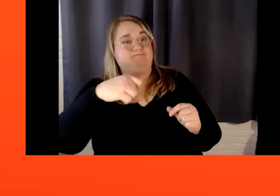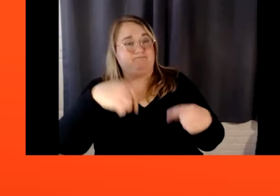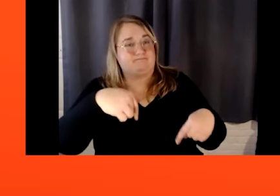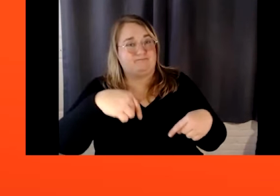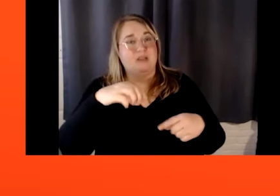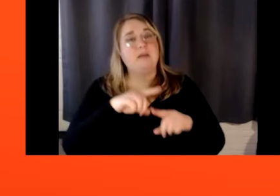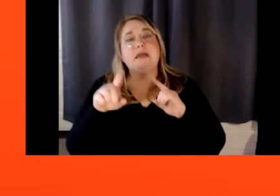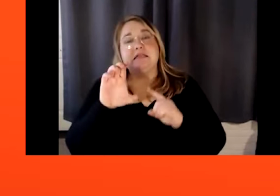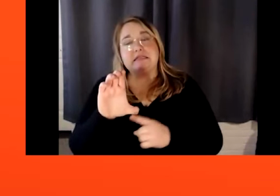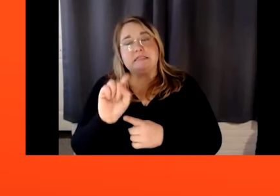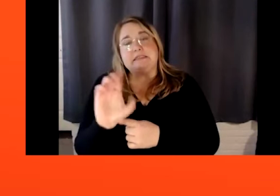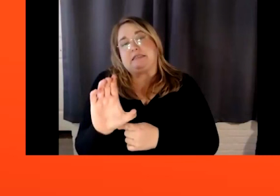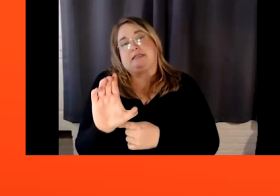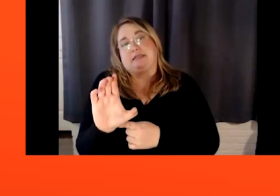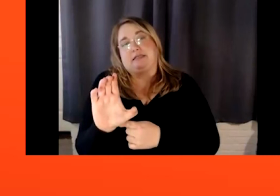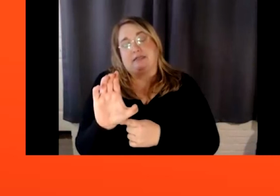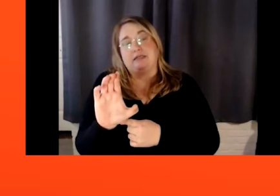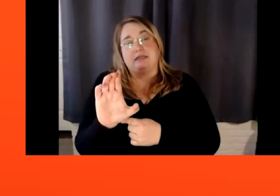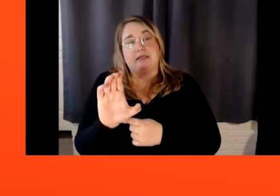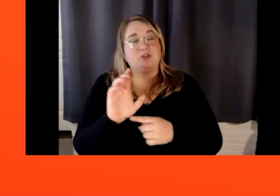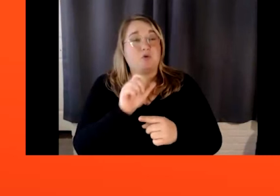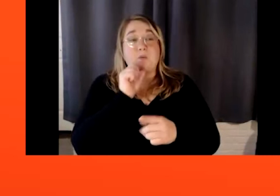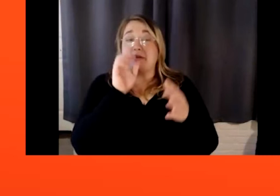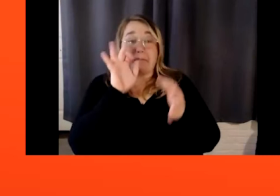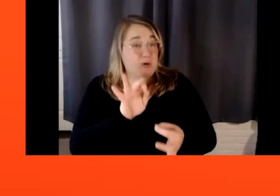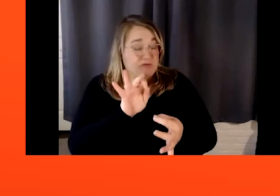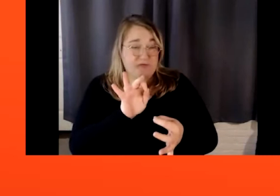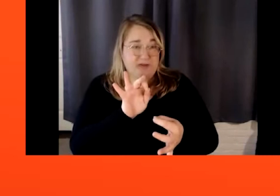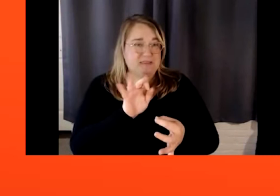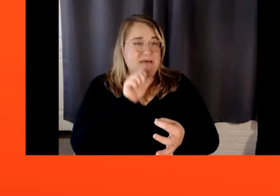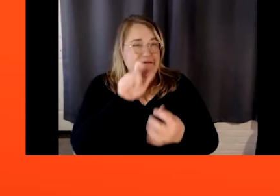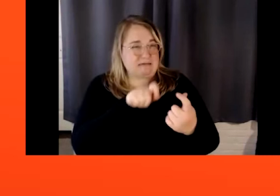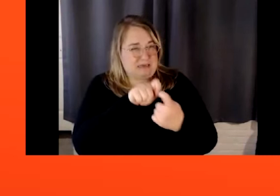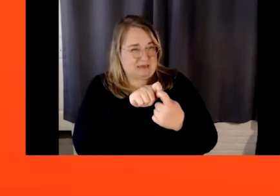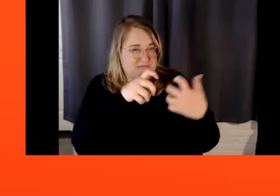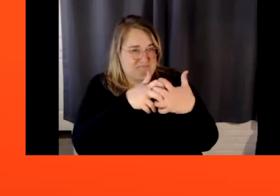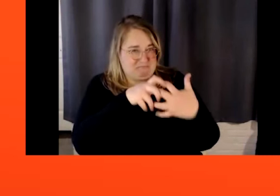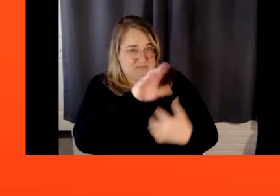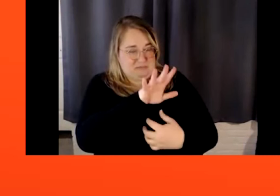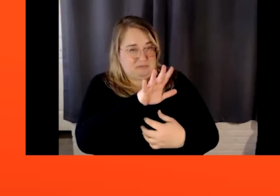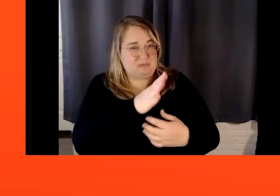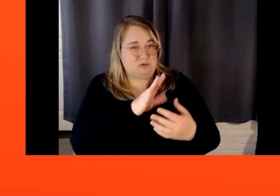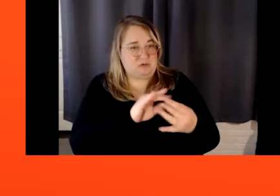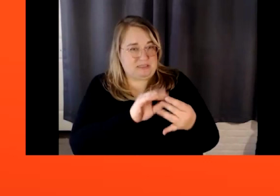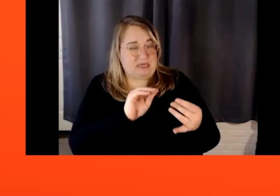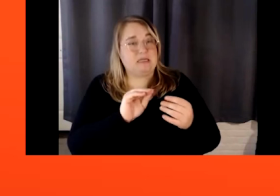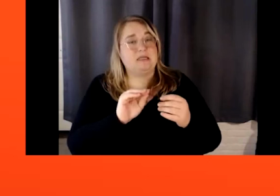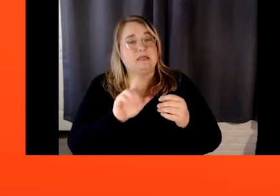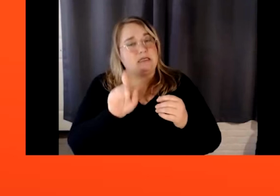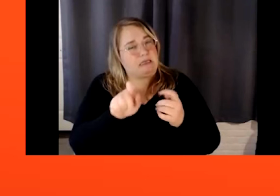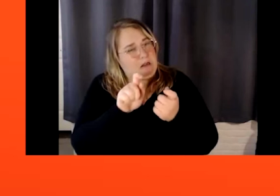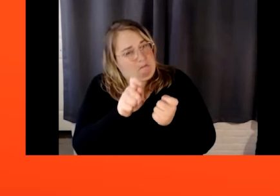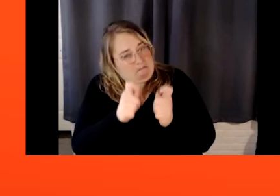it's CTC, yeah. So it wasn't perfect. It wasn't quite what you're talking about here. Mhm. It needed tweaking, but it's